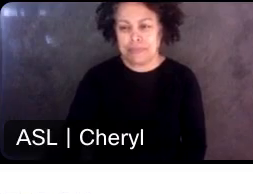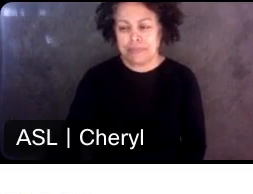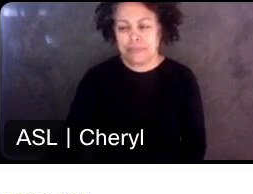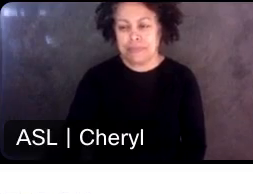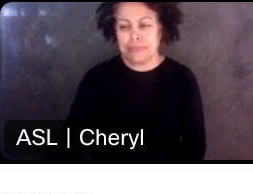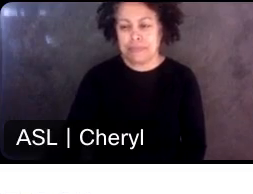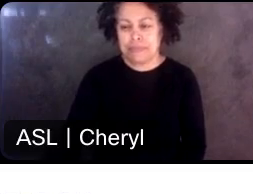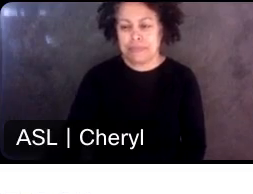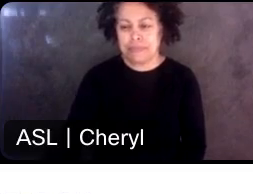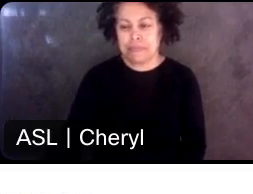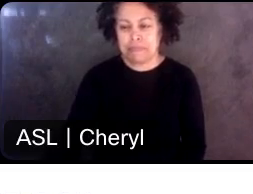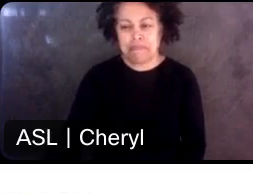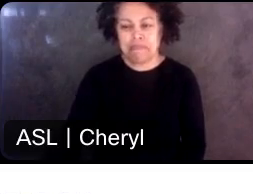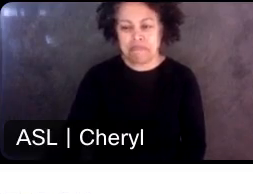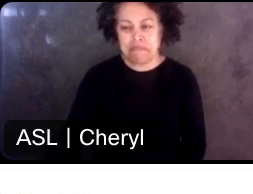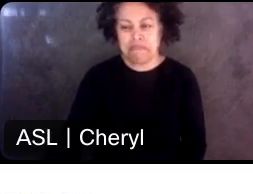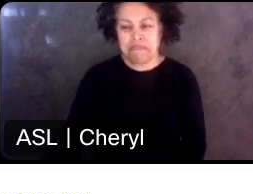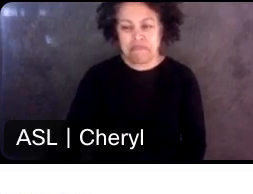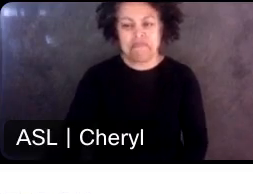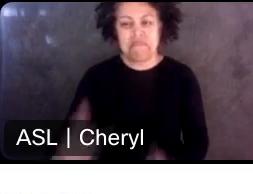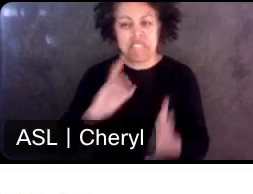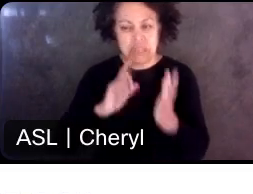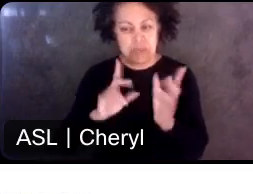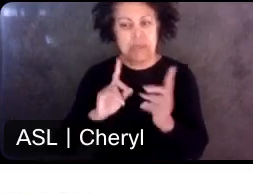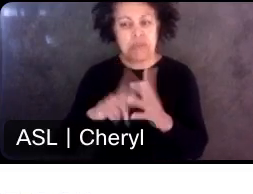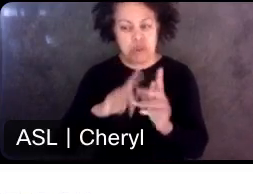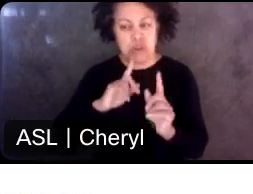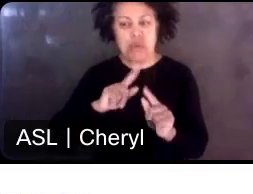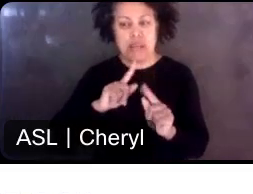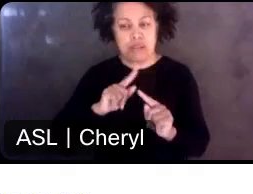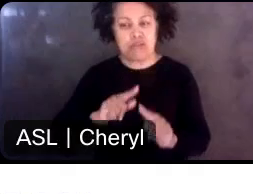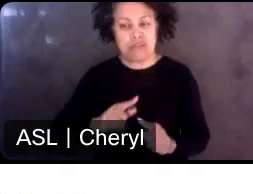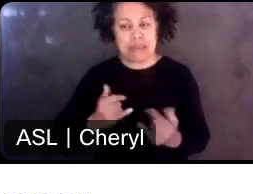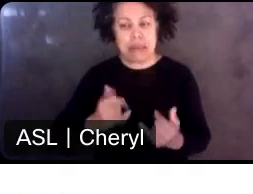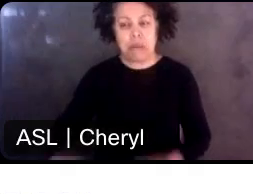Just giving it a moment to see some of your responses coming through.